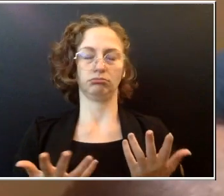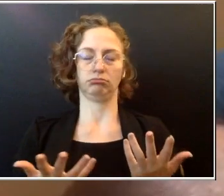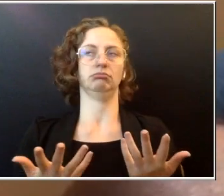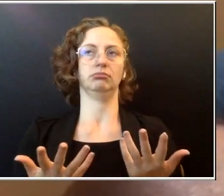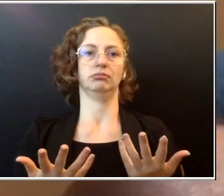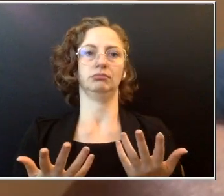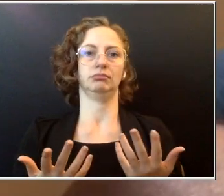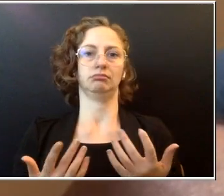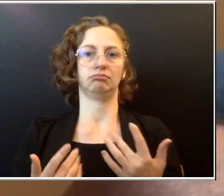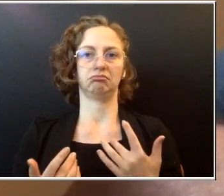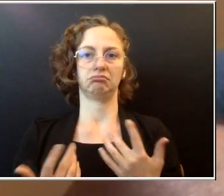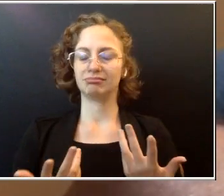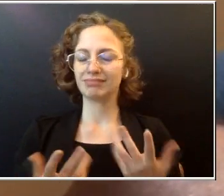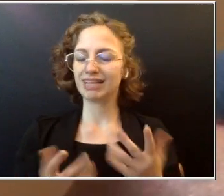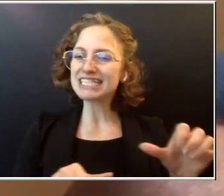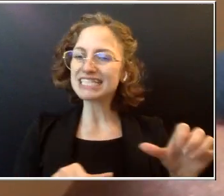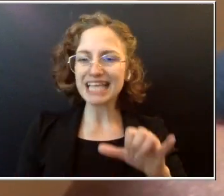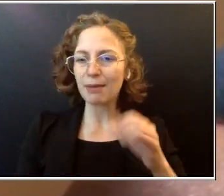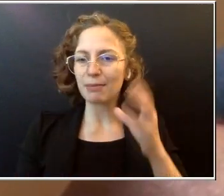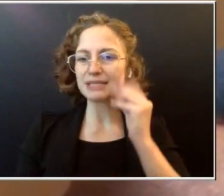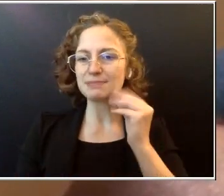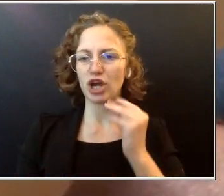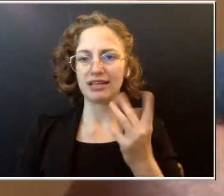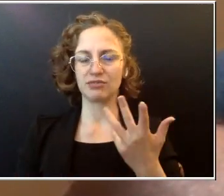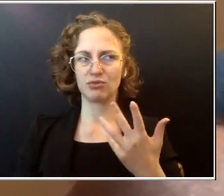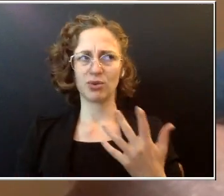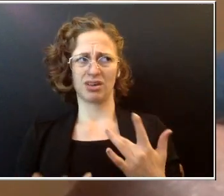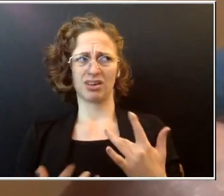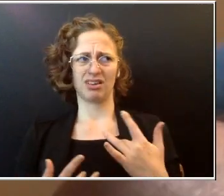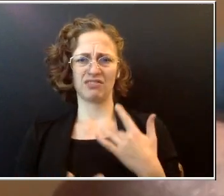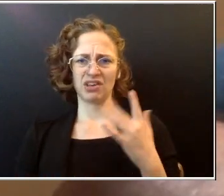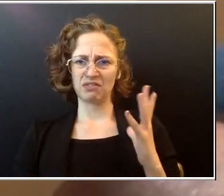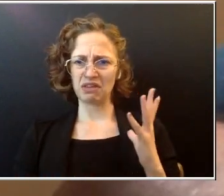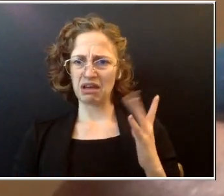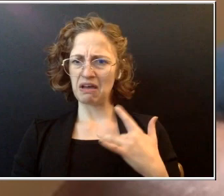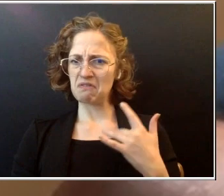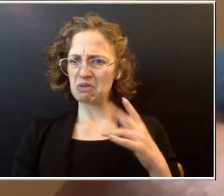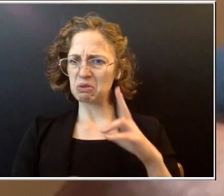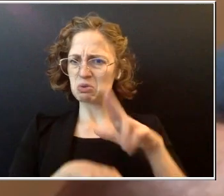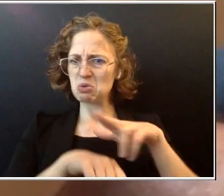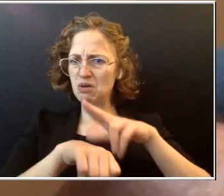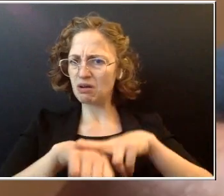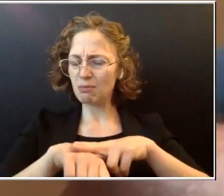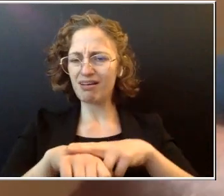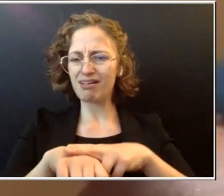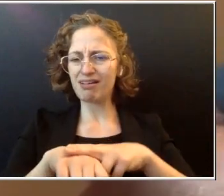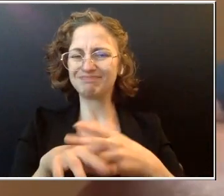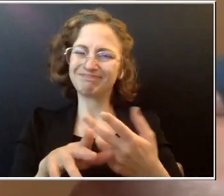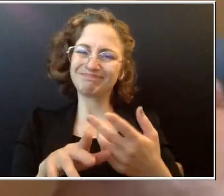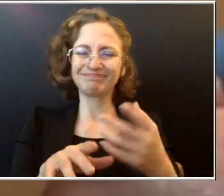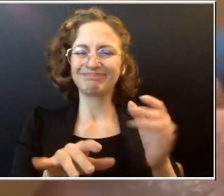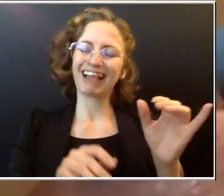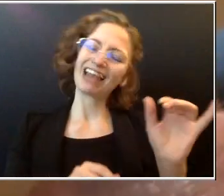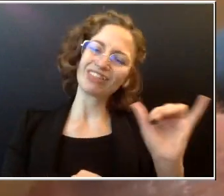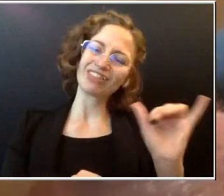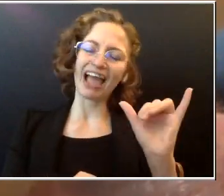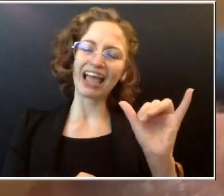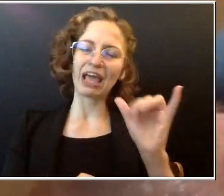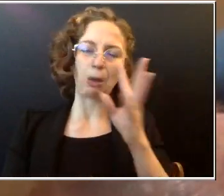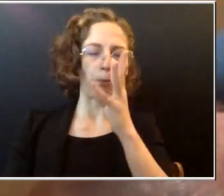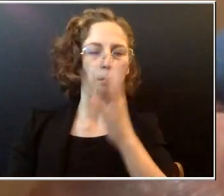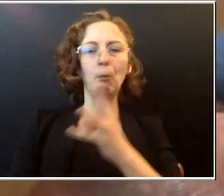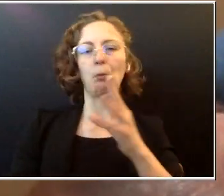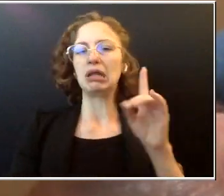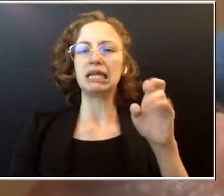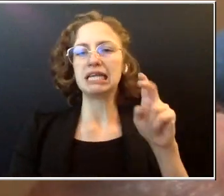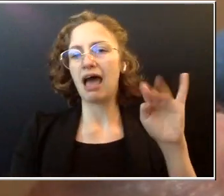fine. So it was just a weird, almost like denial, I guess. I don't know. It's hard to describe